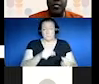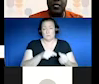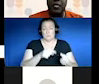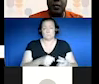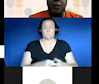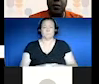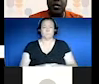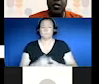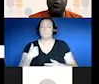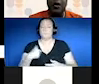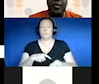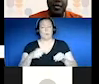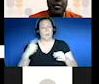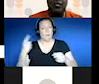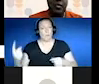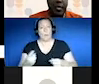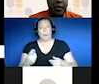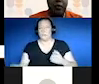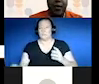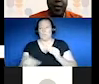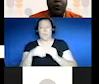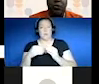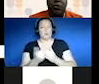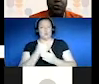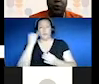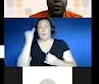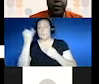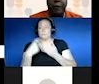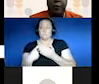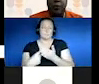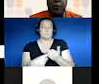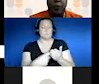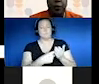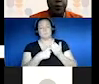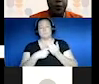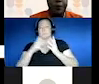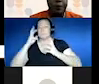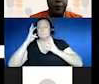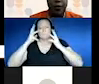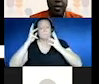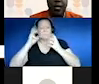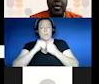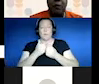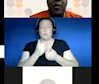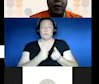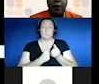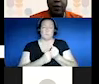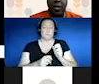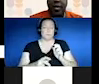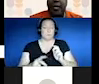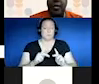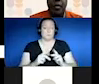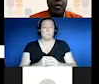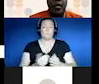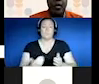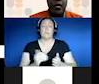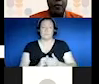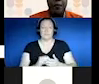we're consistently bringing new ideas to the table of how to support people. And again, we have our